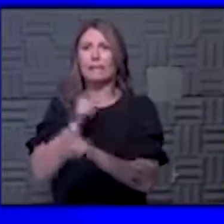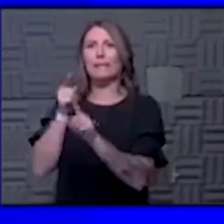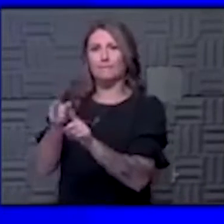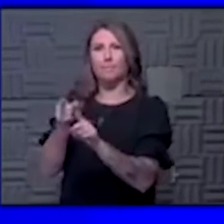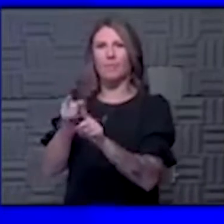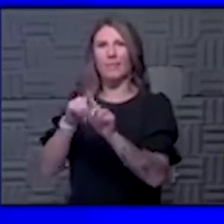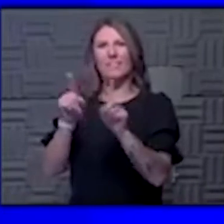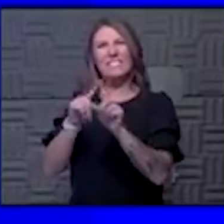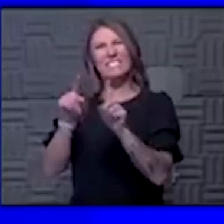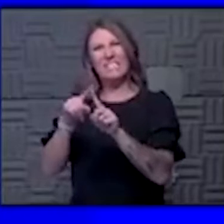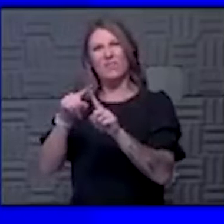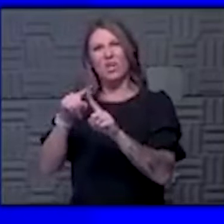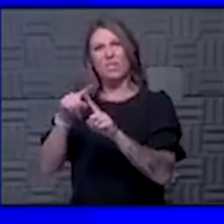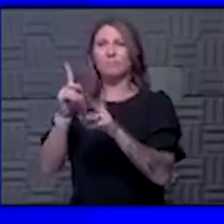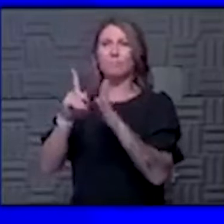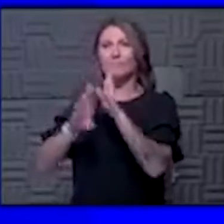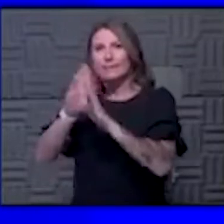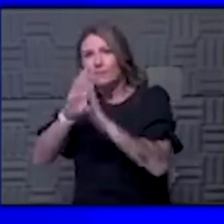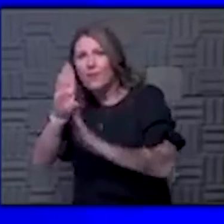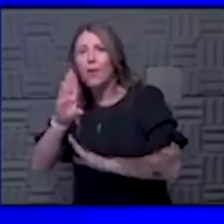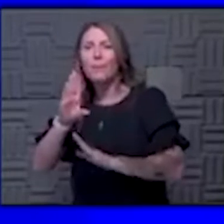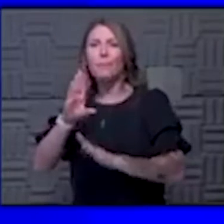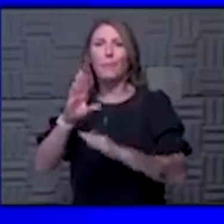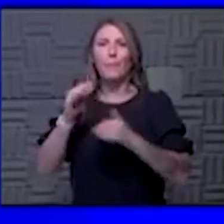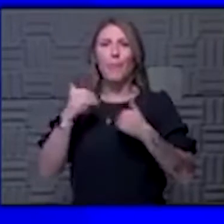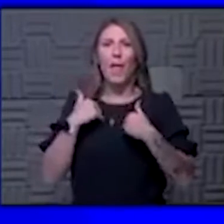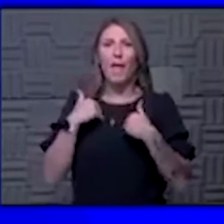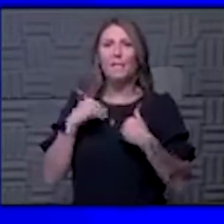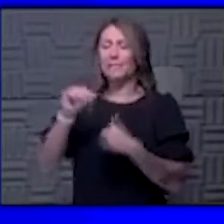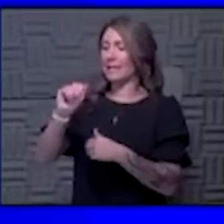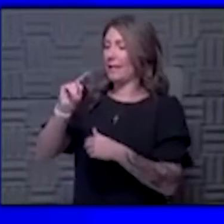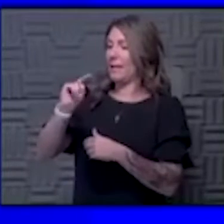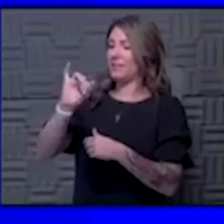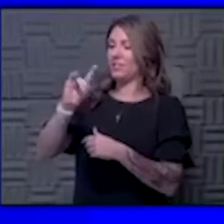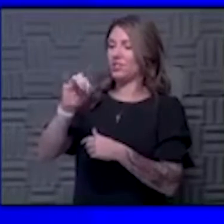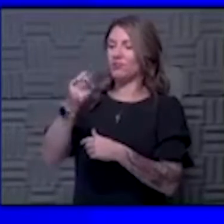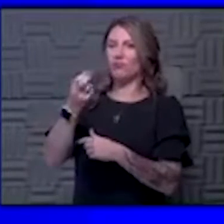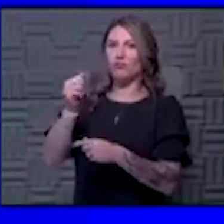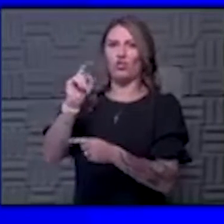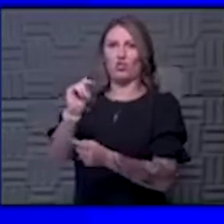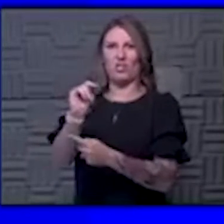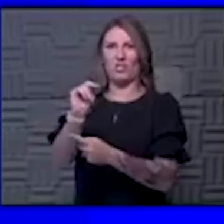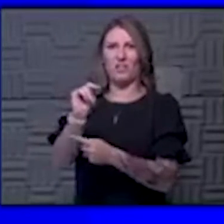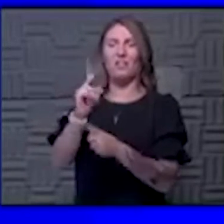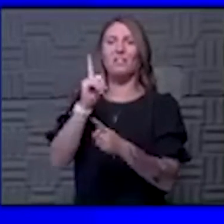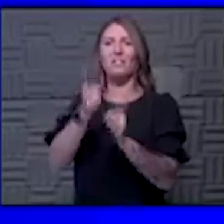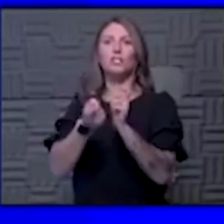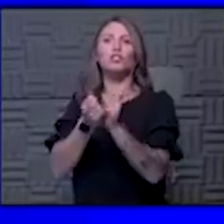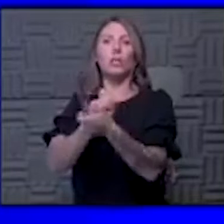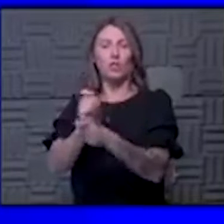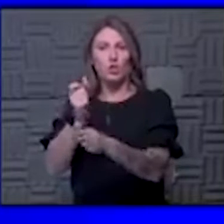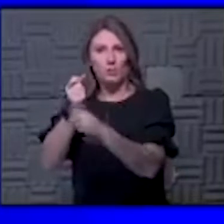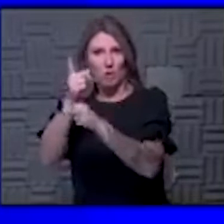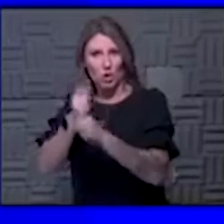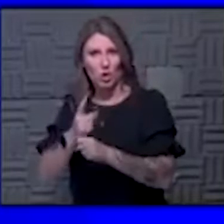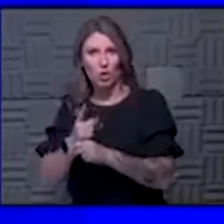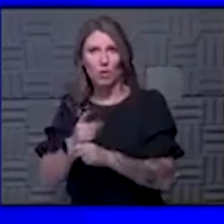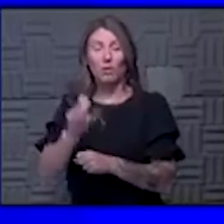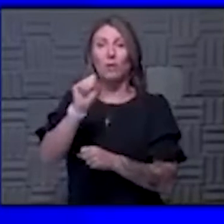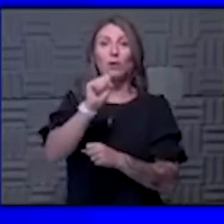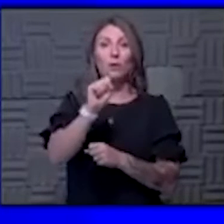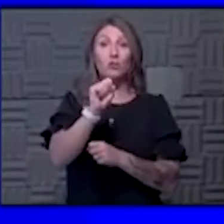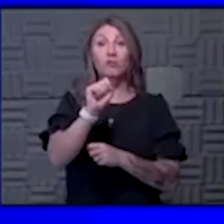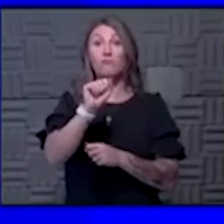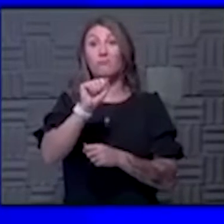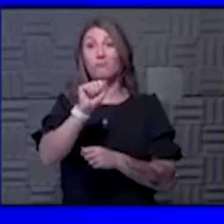makeup essentially, it does have the antigenic shift and drift, so it does change year to year. SARS-CoV-2